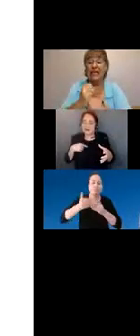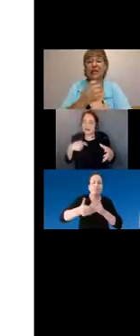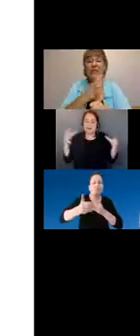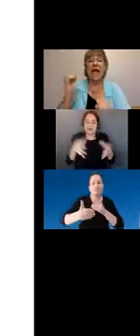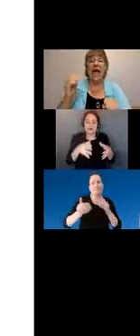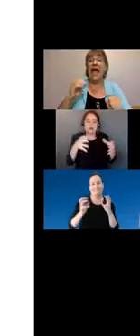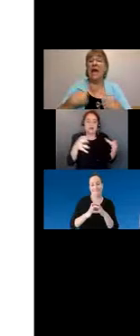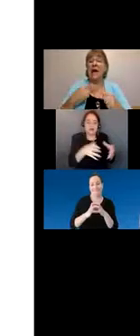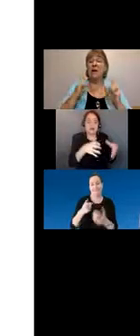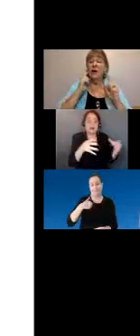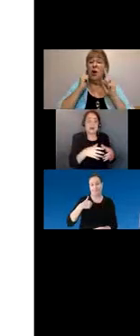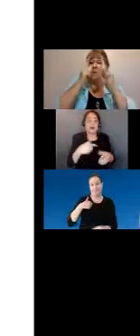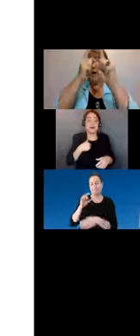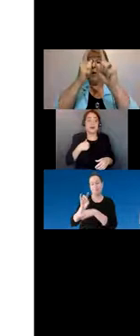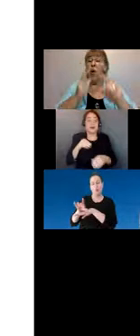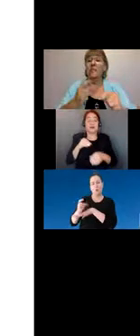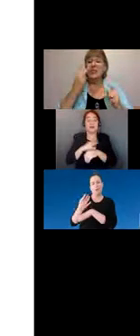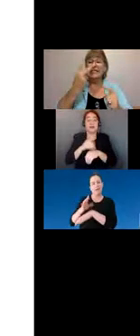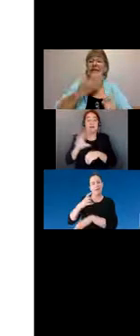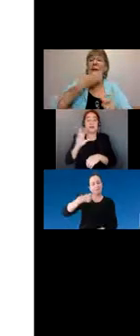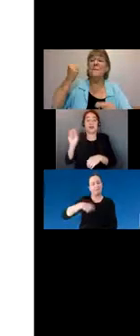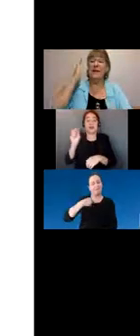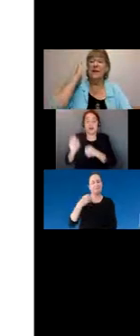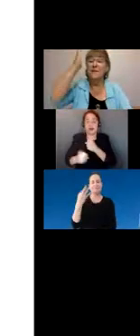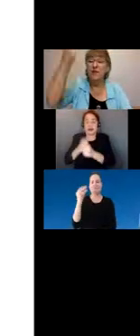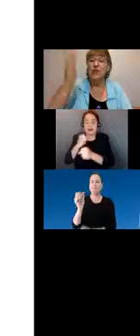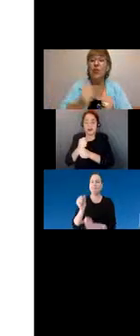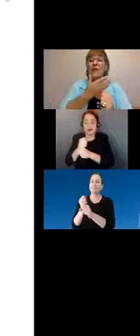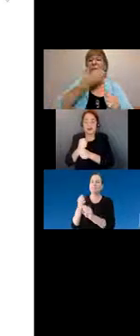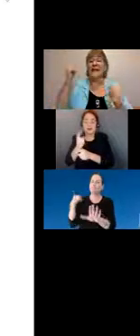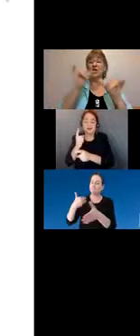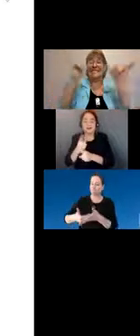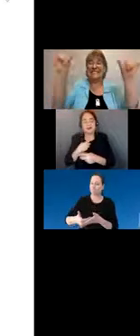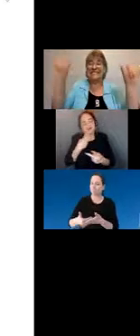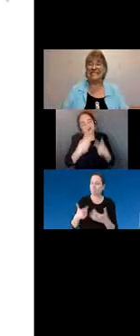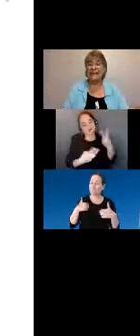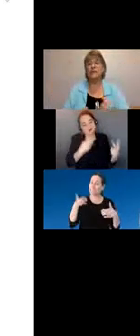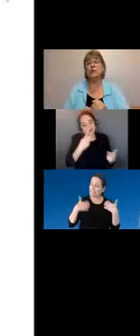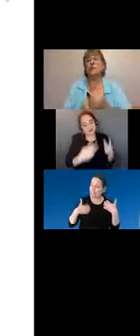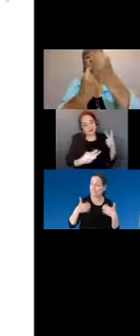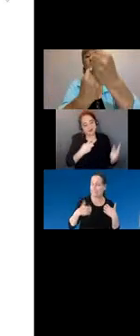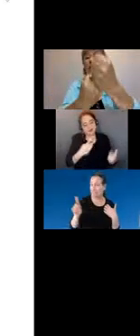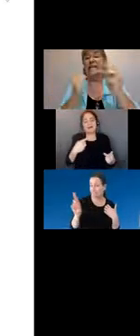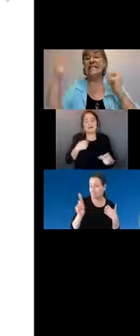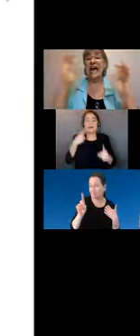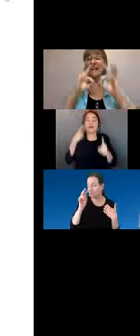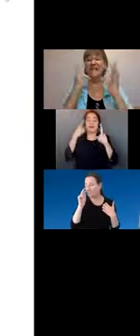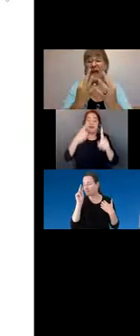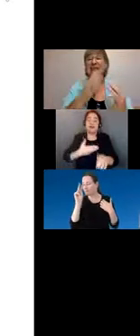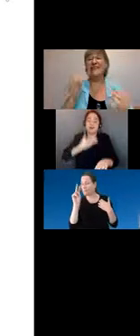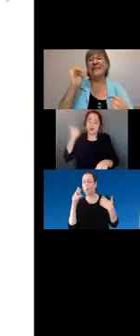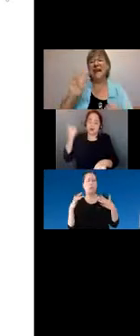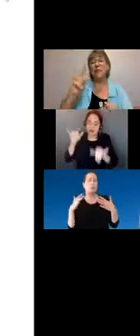30 years. And my goal is to see a better future with a better system to support